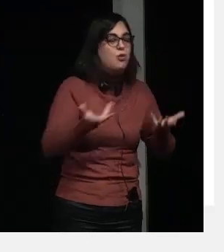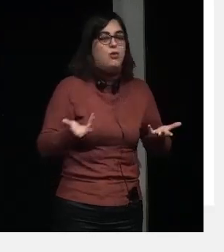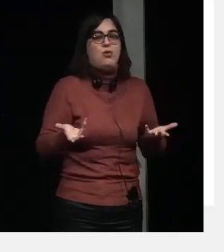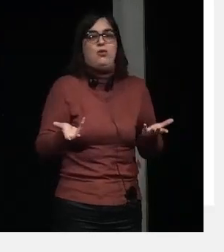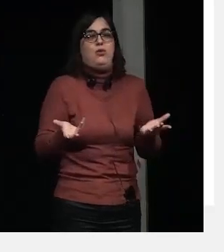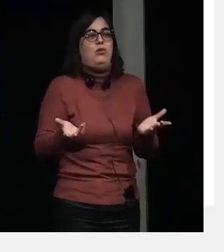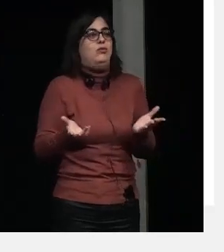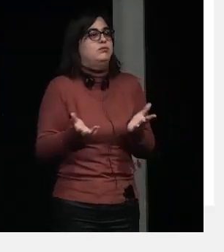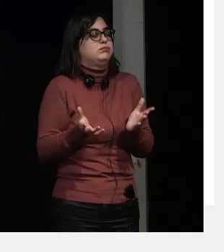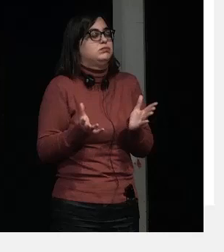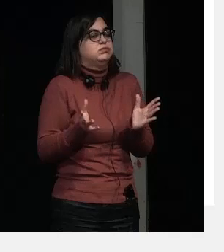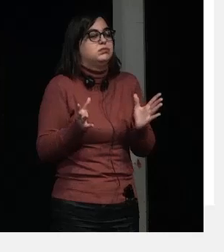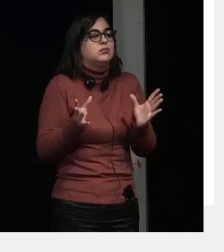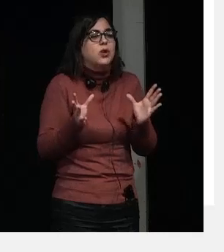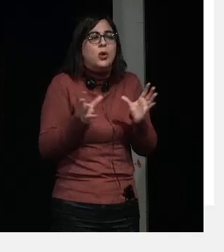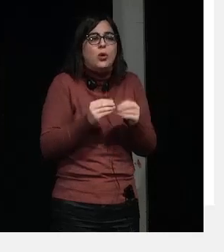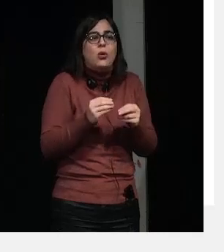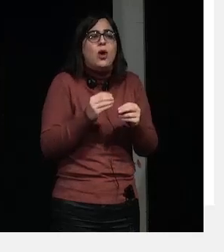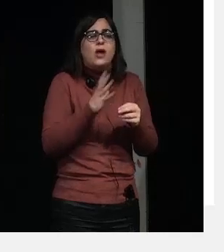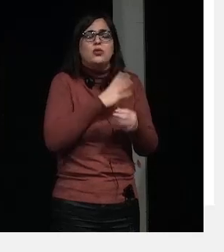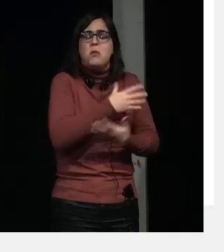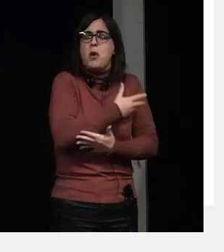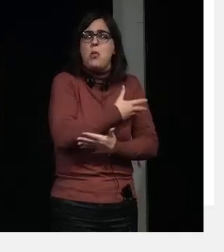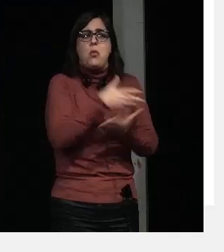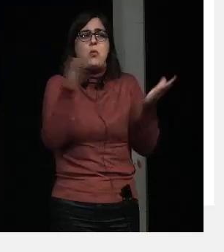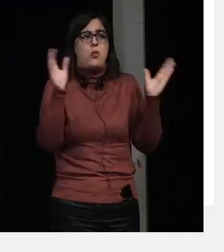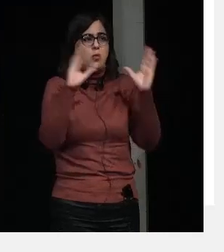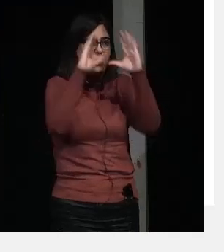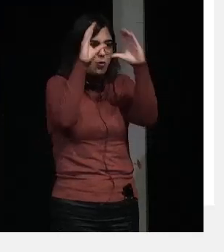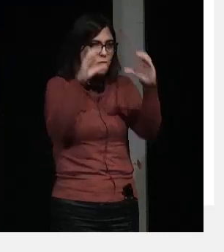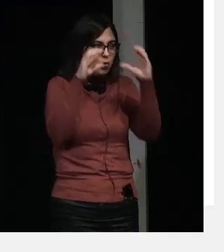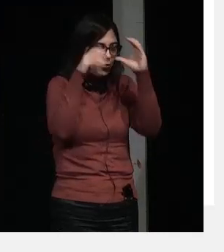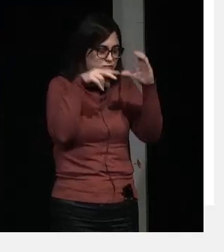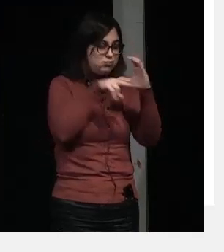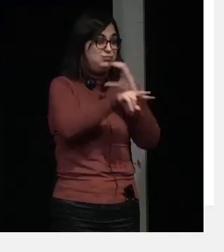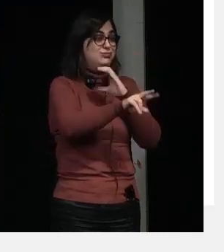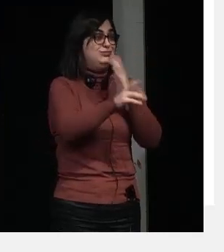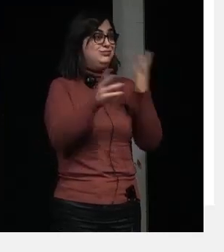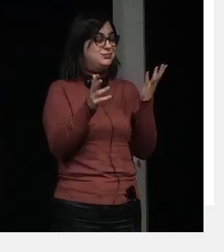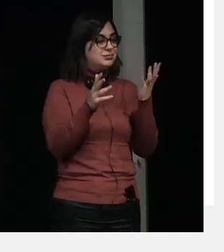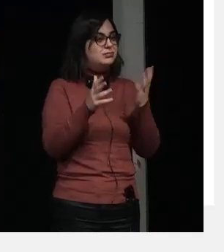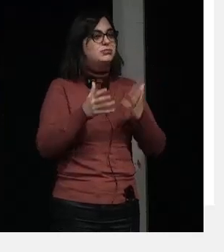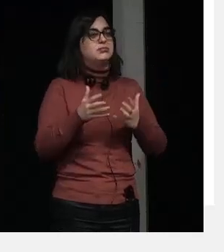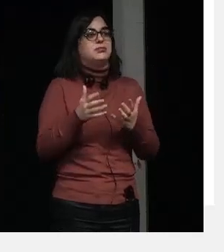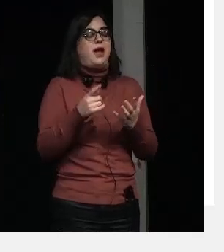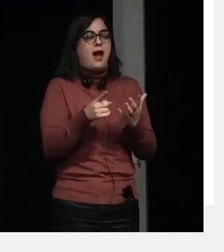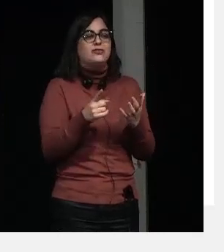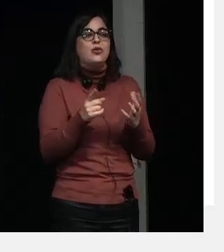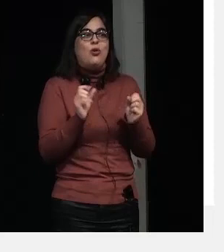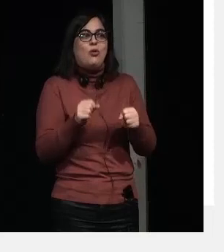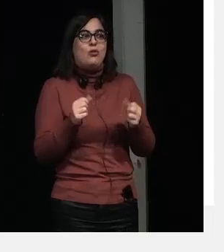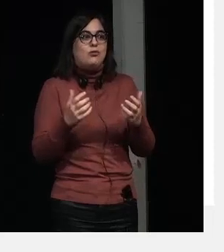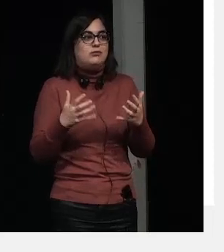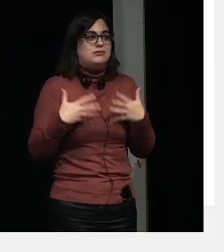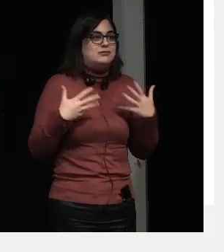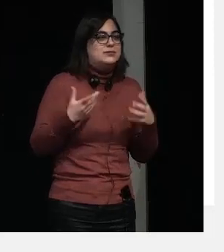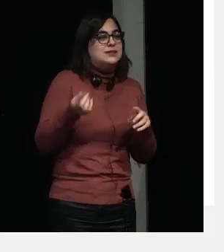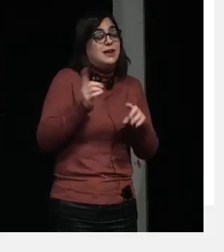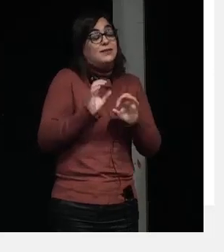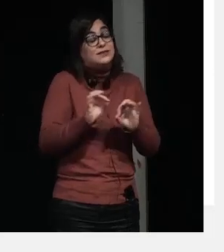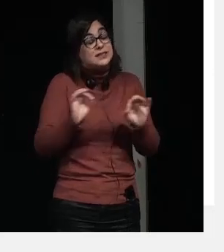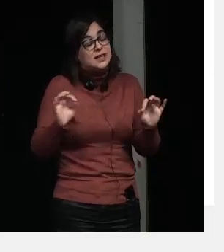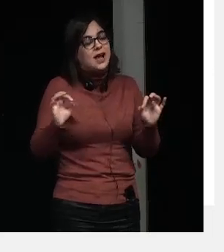for all sorts of users. I think that there is some excitement around artificial